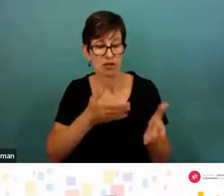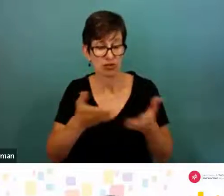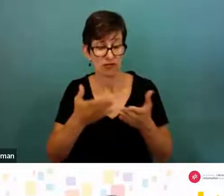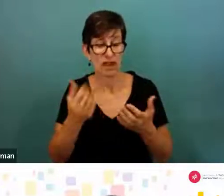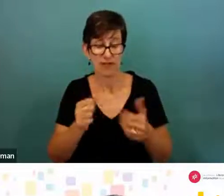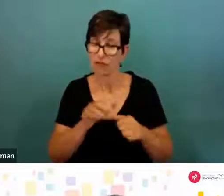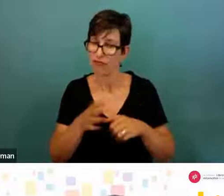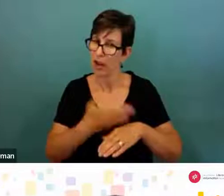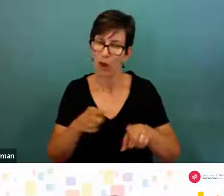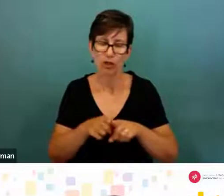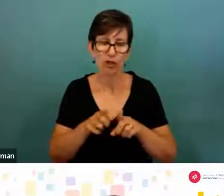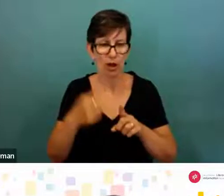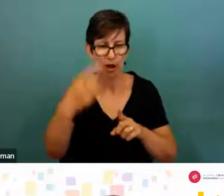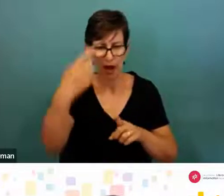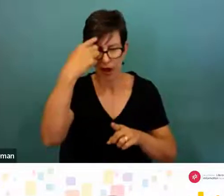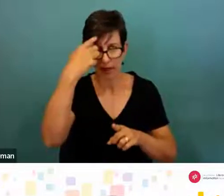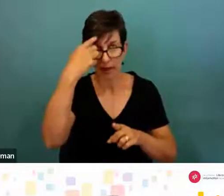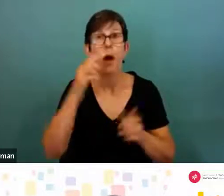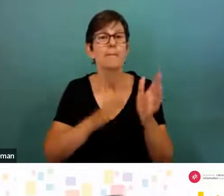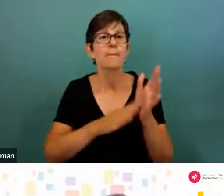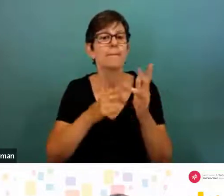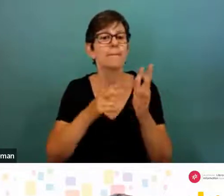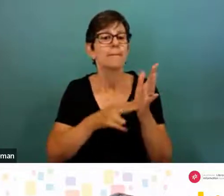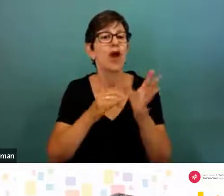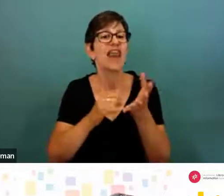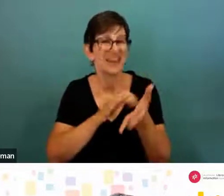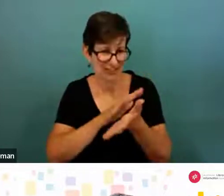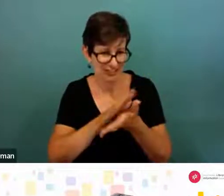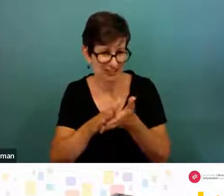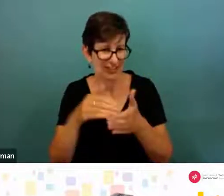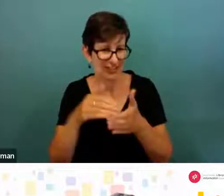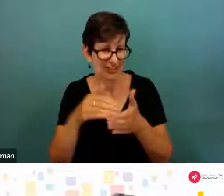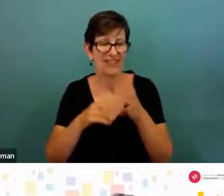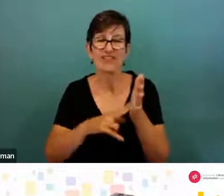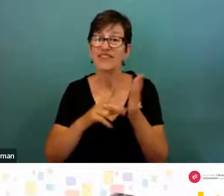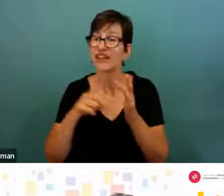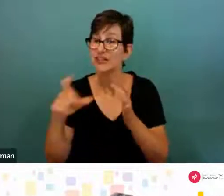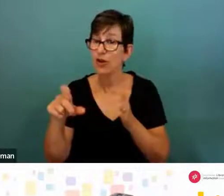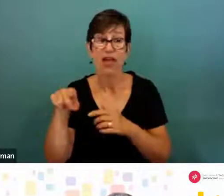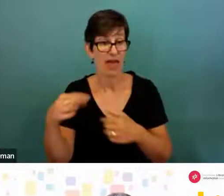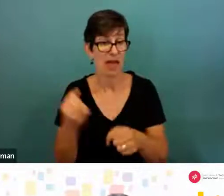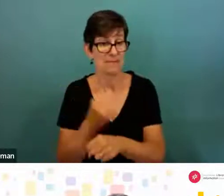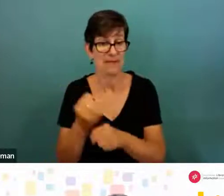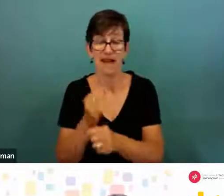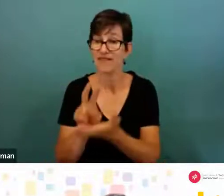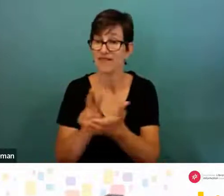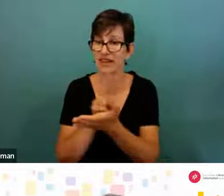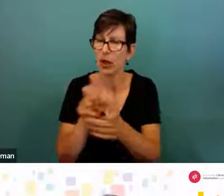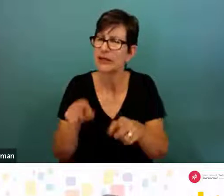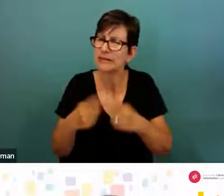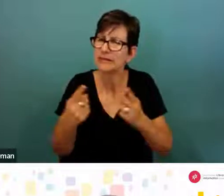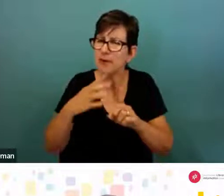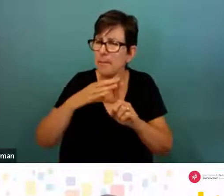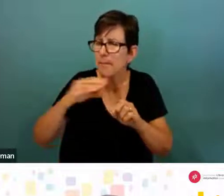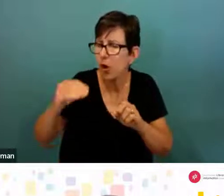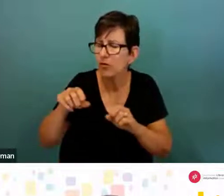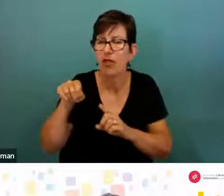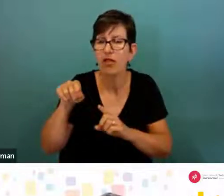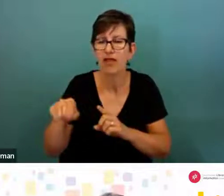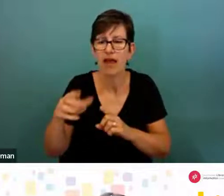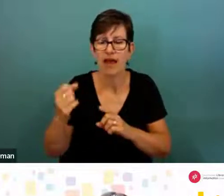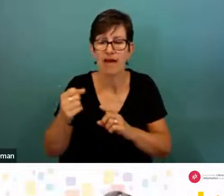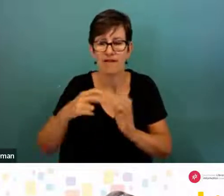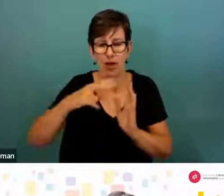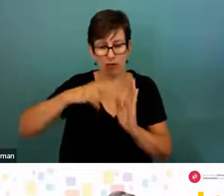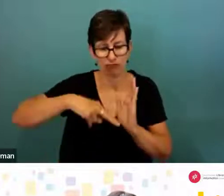mind readily is Monash in Victoria, and they produce videos in a different model where they have a